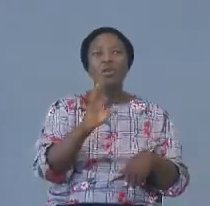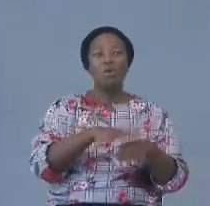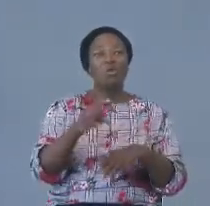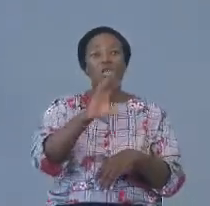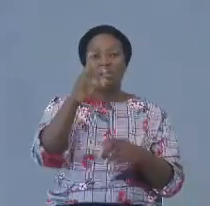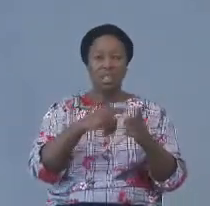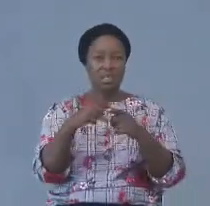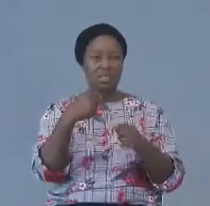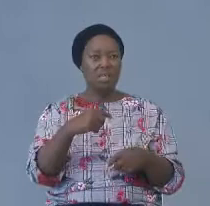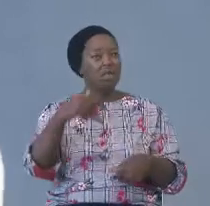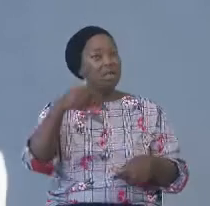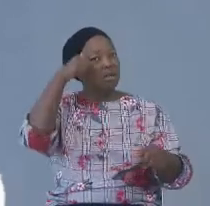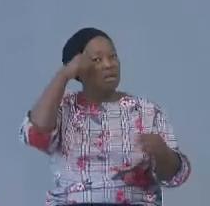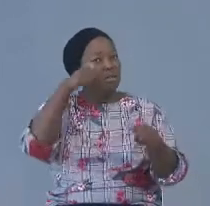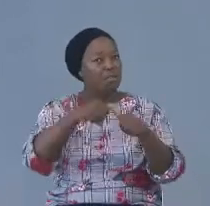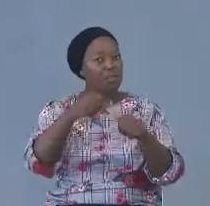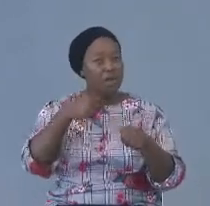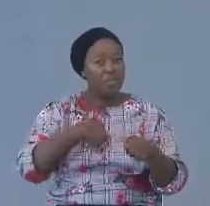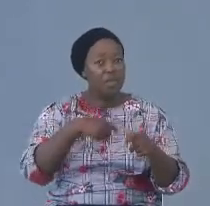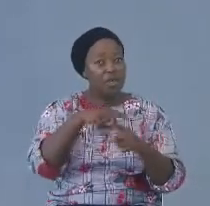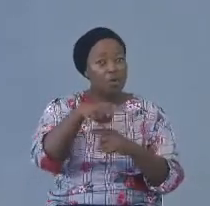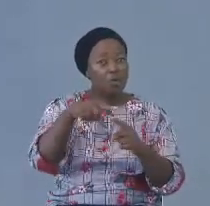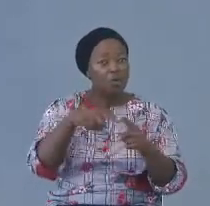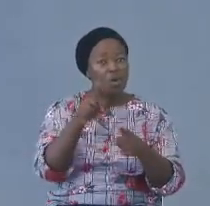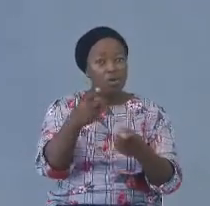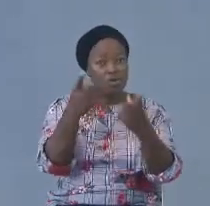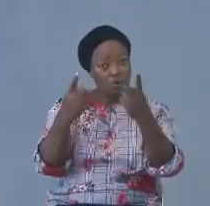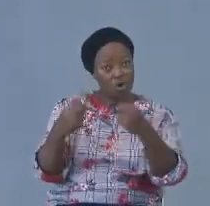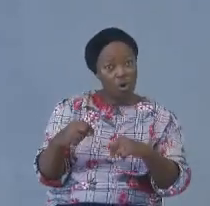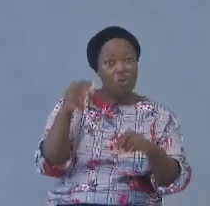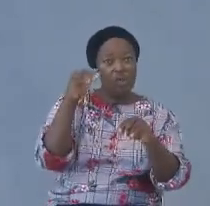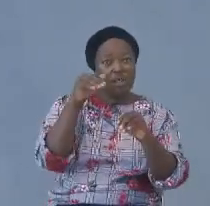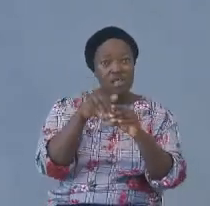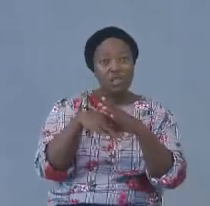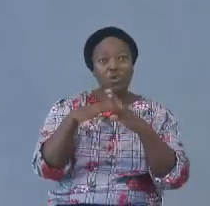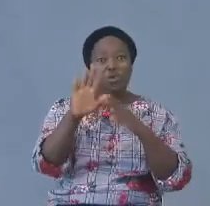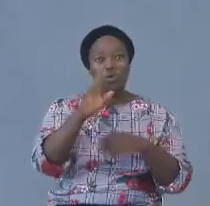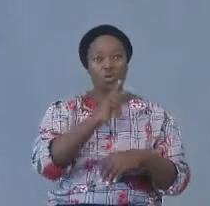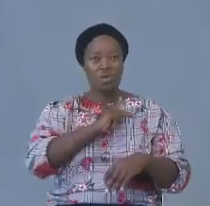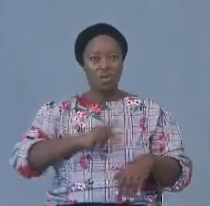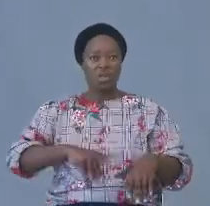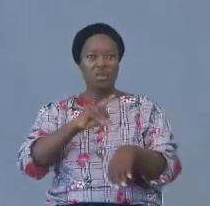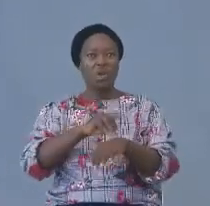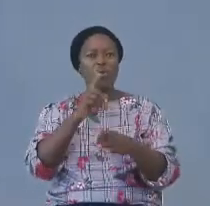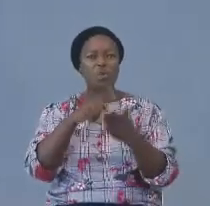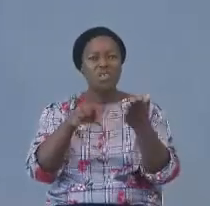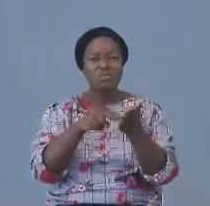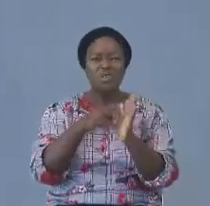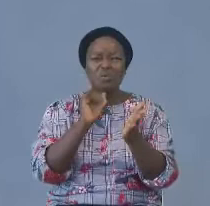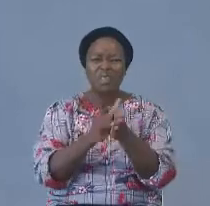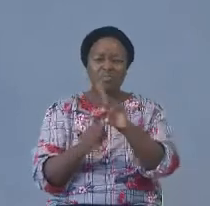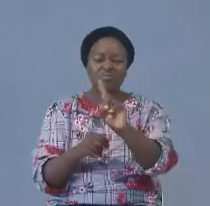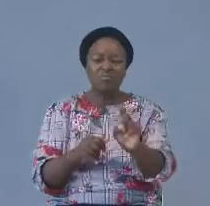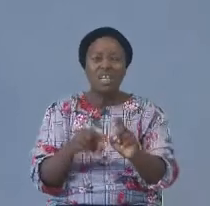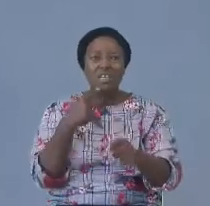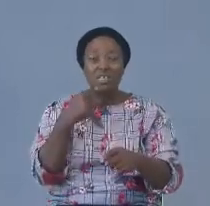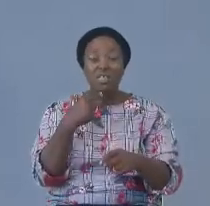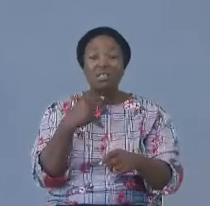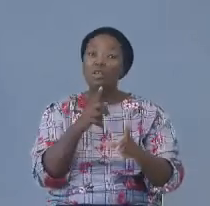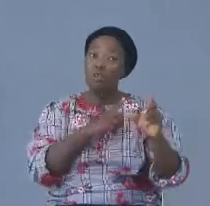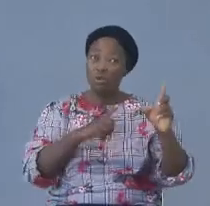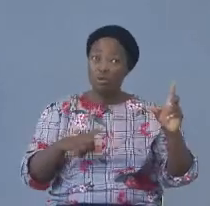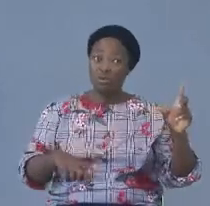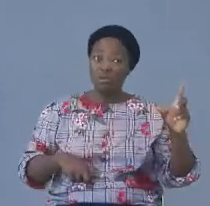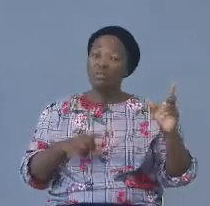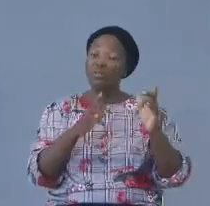universe, when he was on the cross. And then it said, remember me when thou comest into